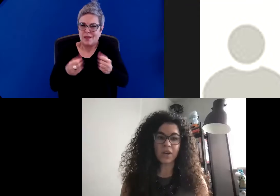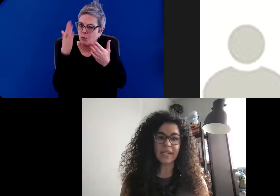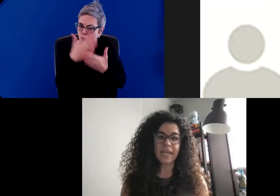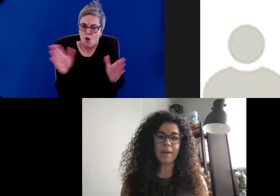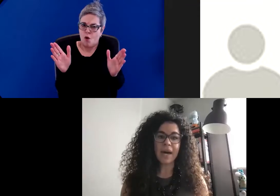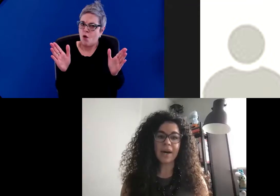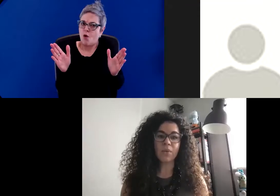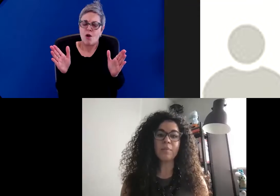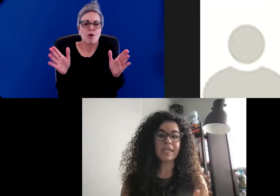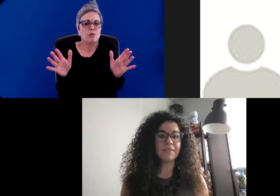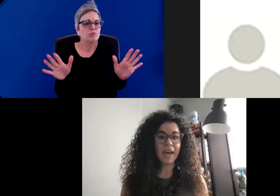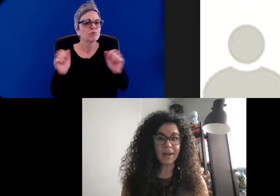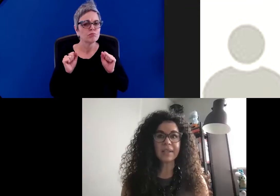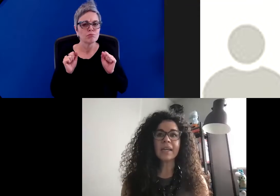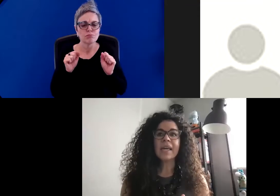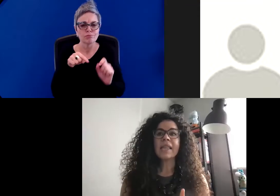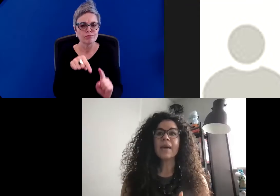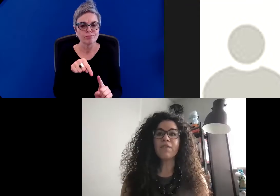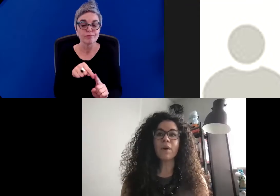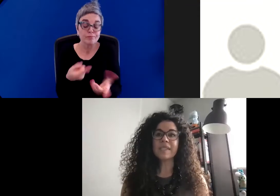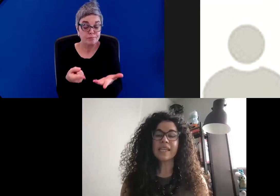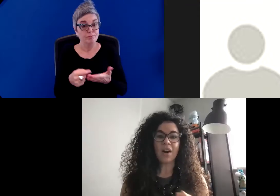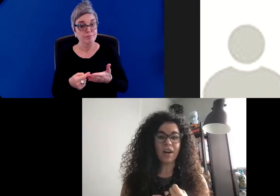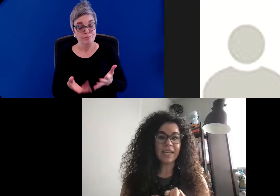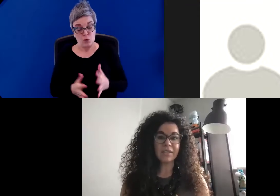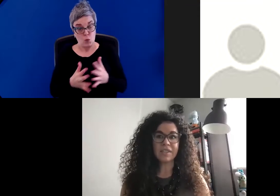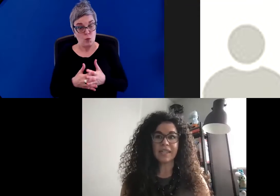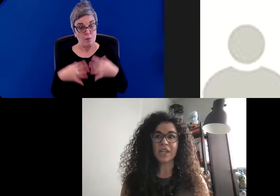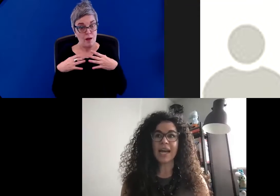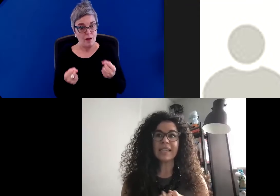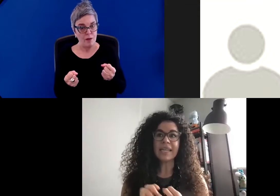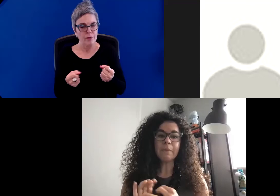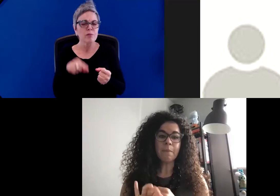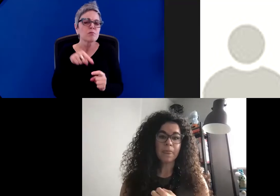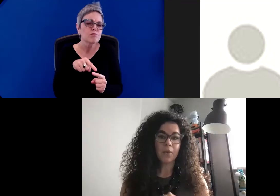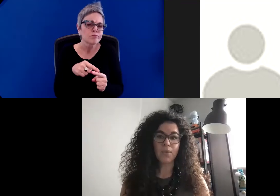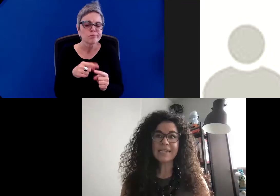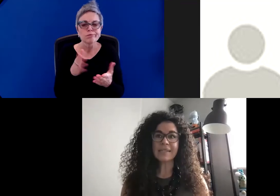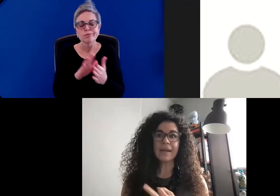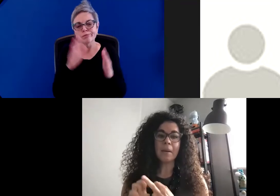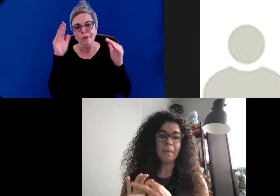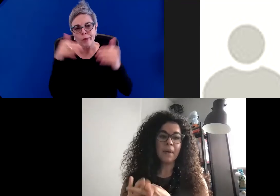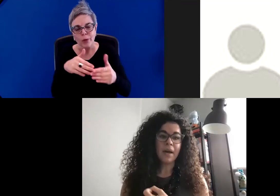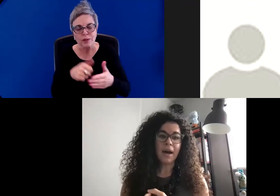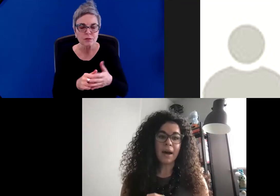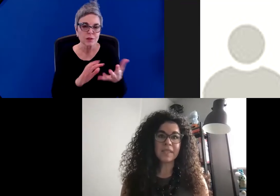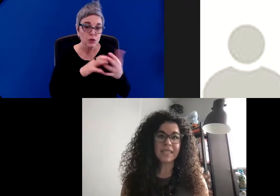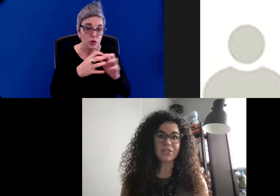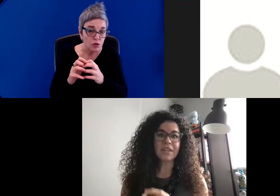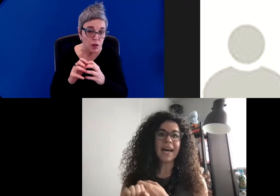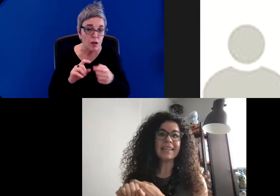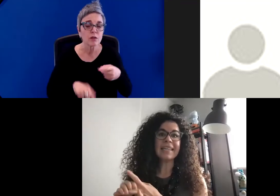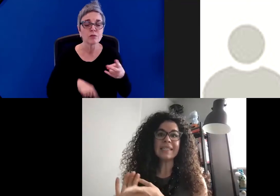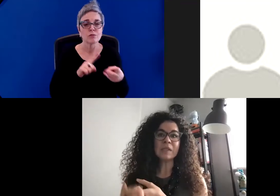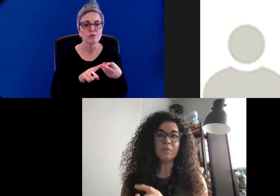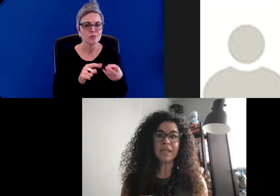were talking about reproductive health, they were focusing on intersectionality, racism,